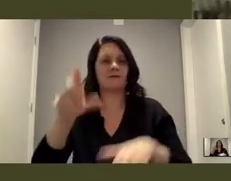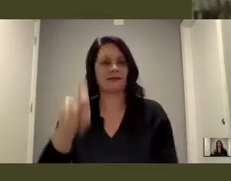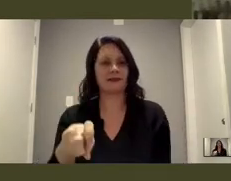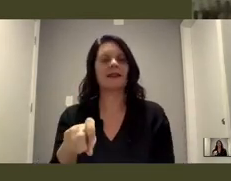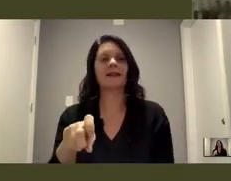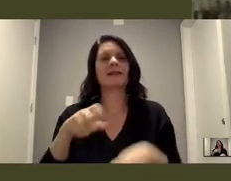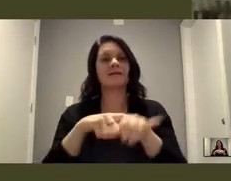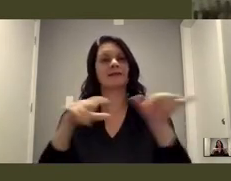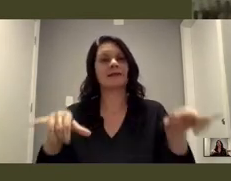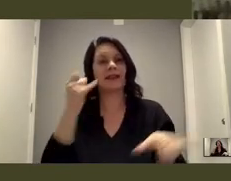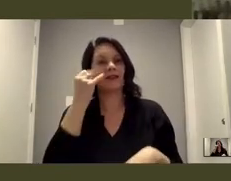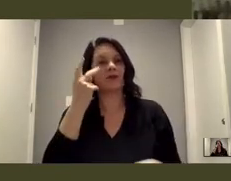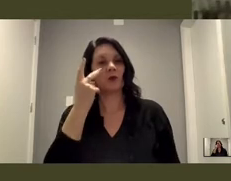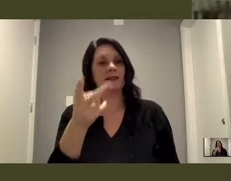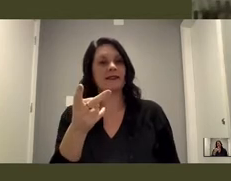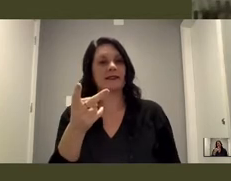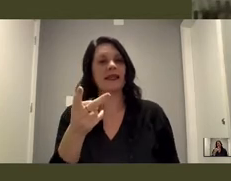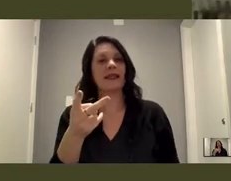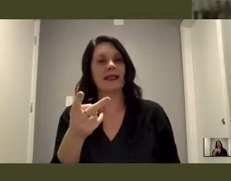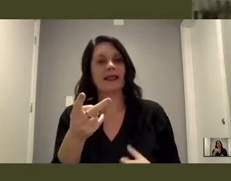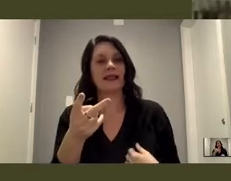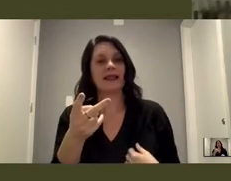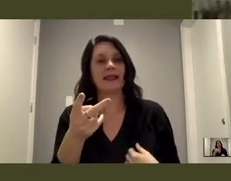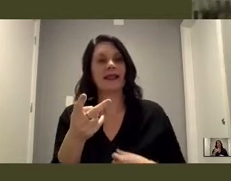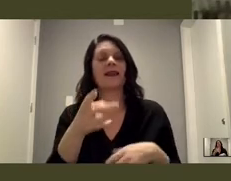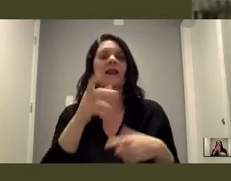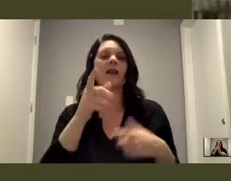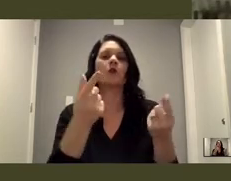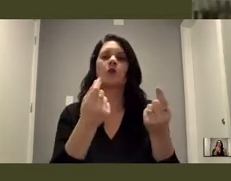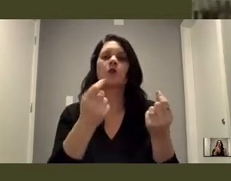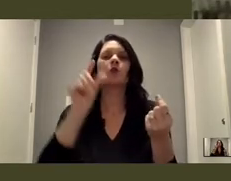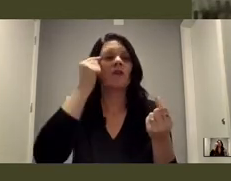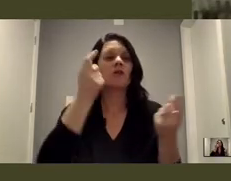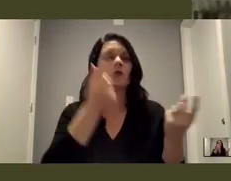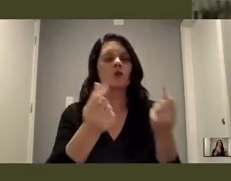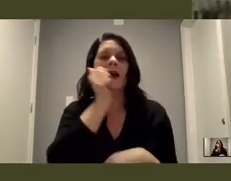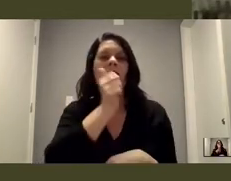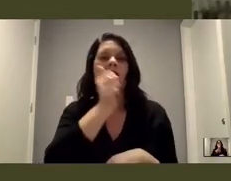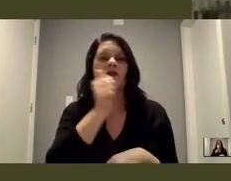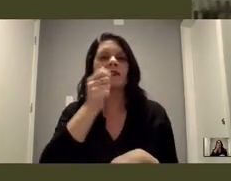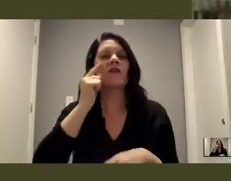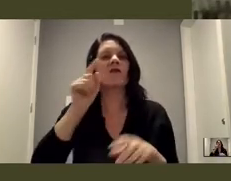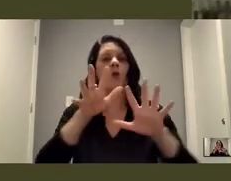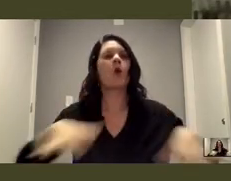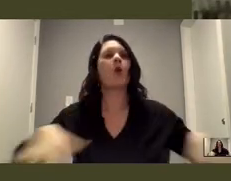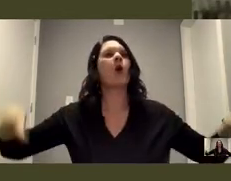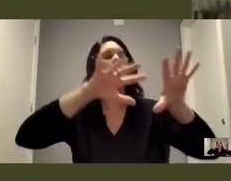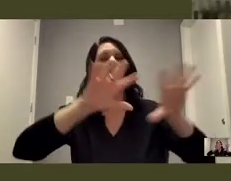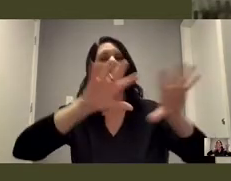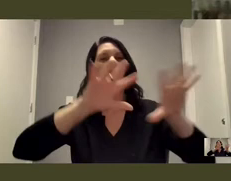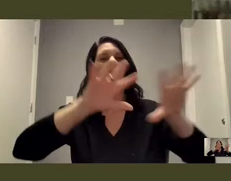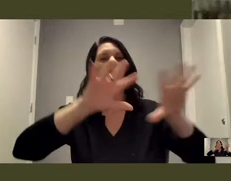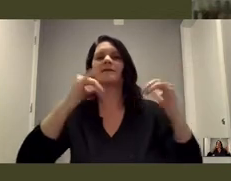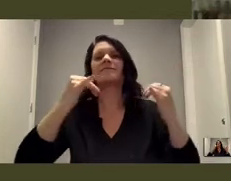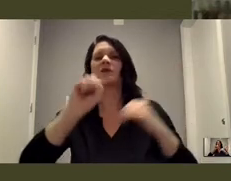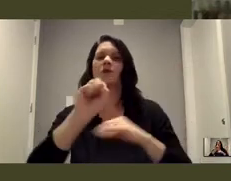of try to aggregate what the government, businesses, civil society said during the COP26 or leading up to